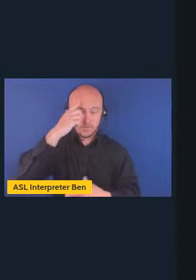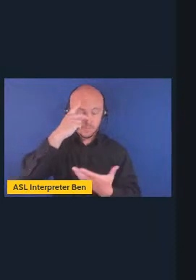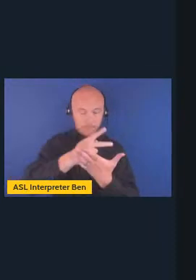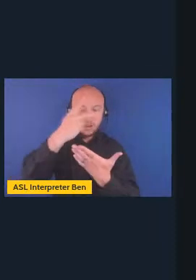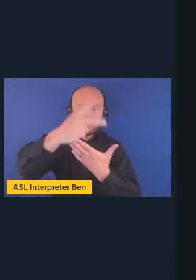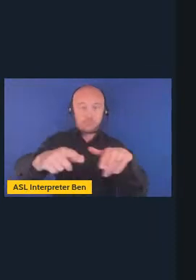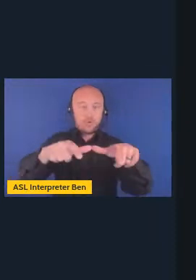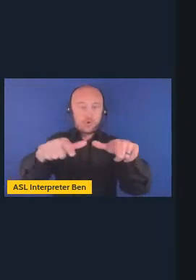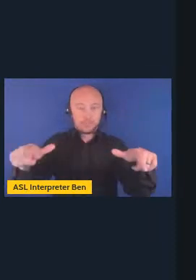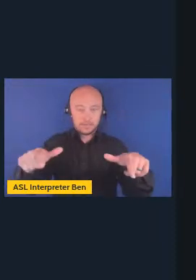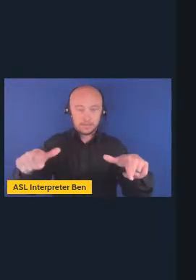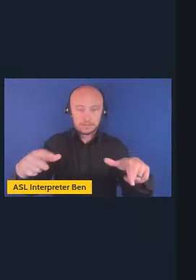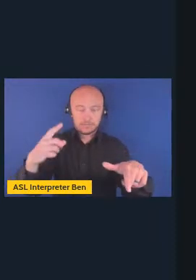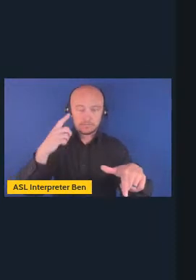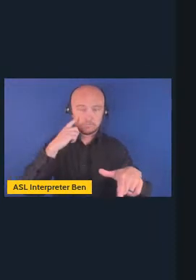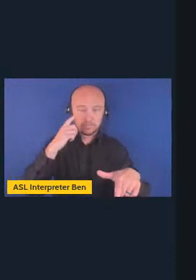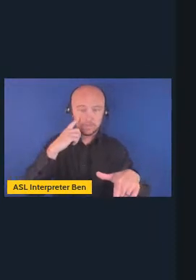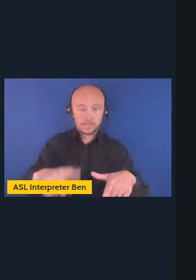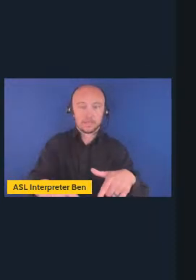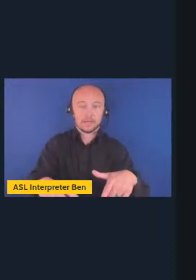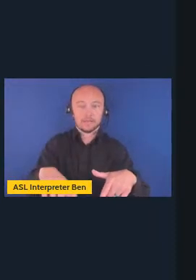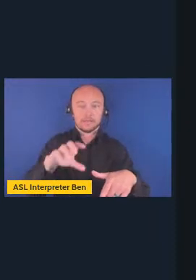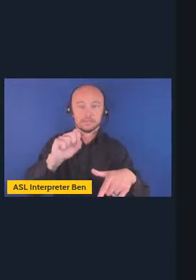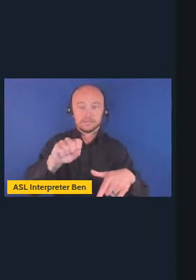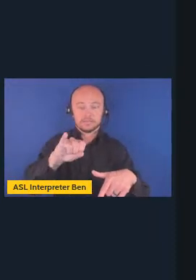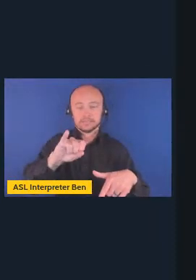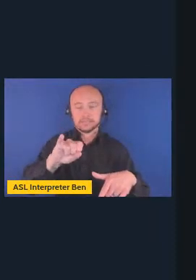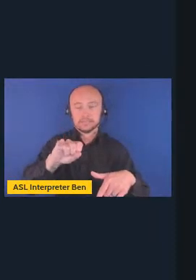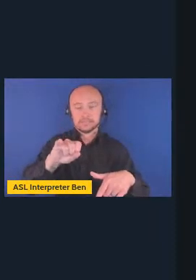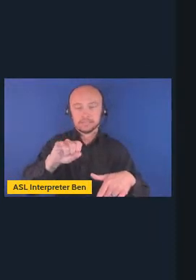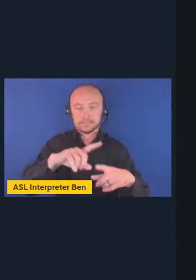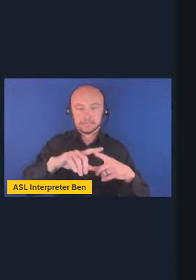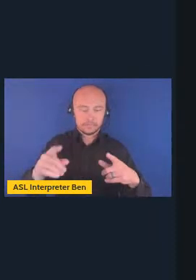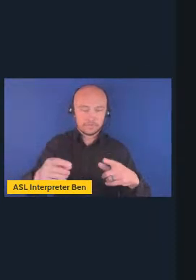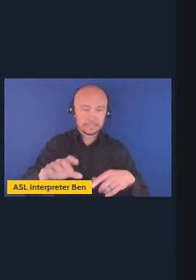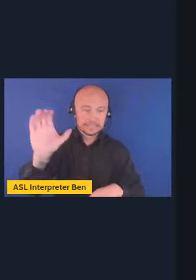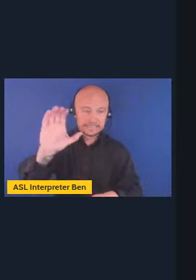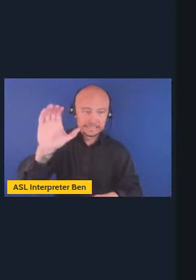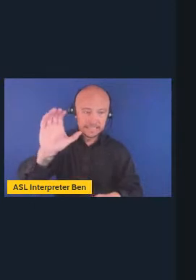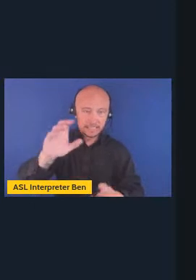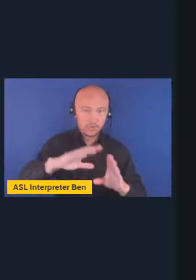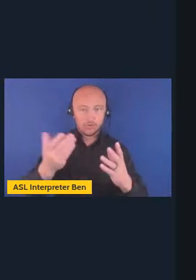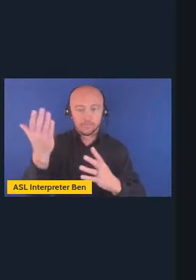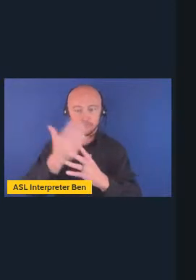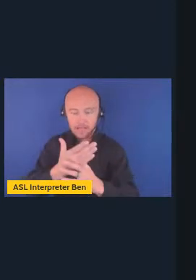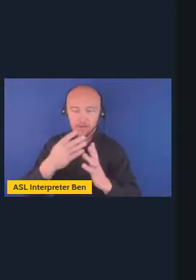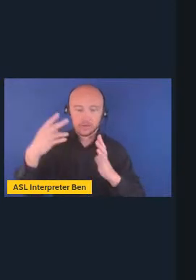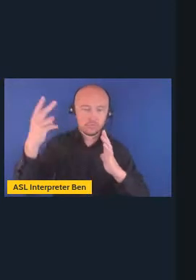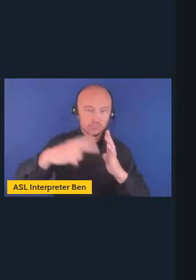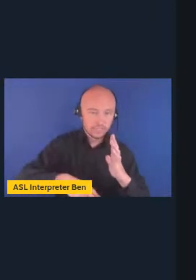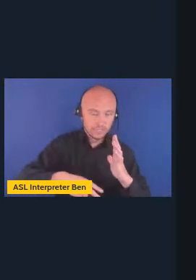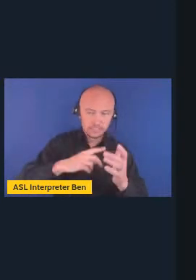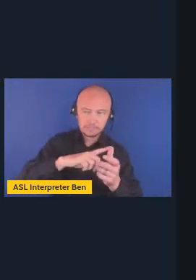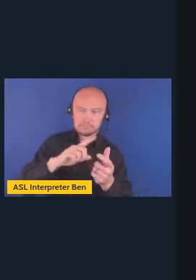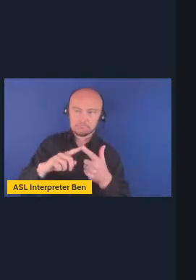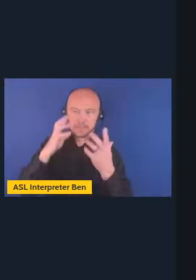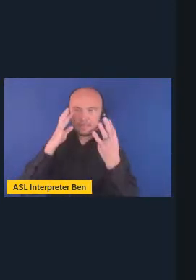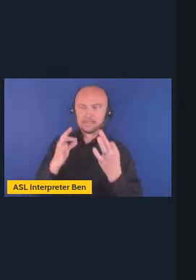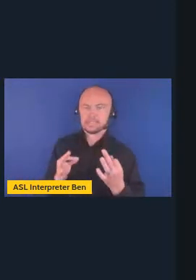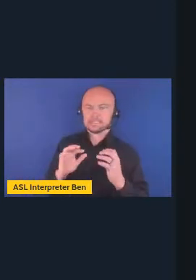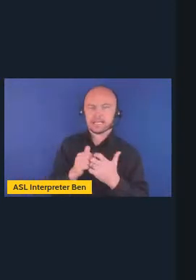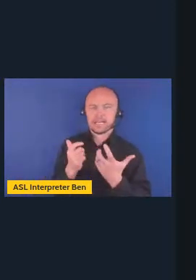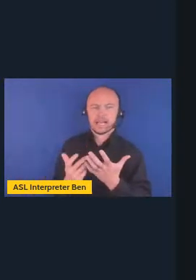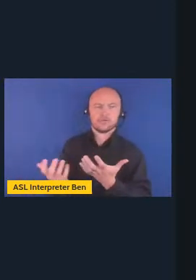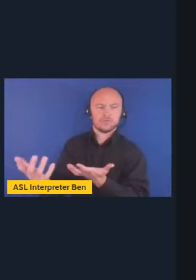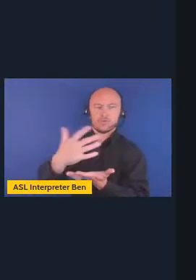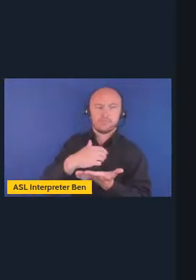language, I still think about C. And C is, I can write a C program that opens a file and read it, and then I can decide how do I compile it. I